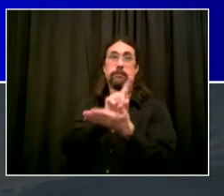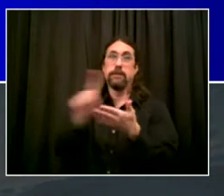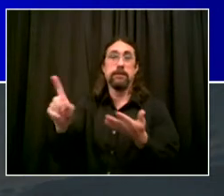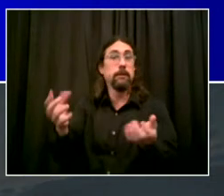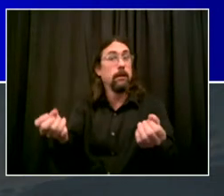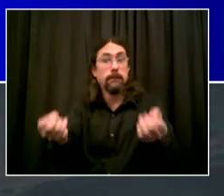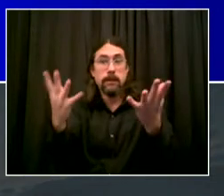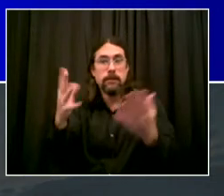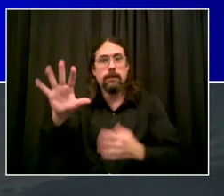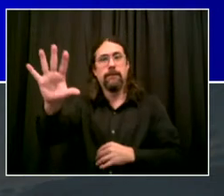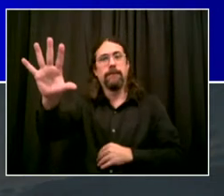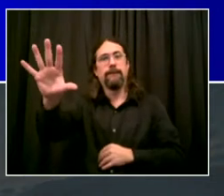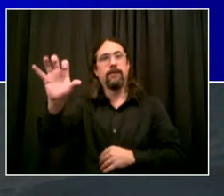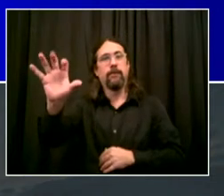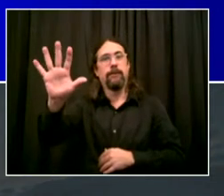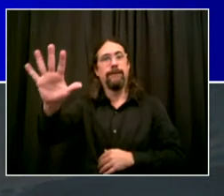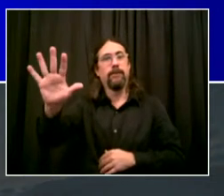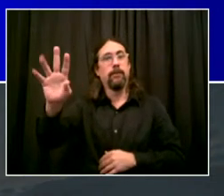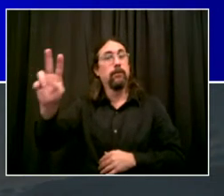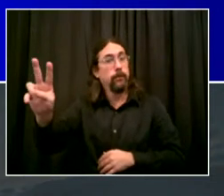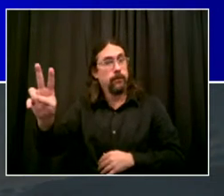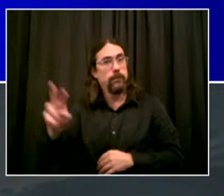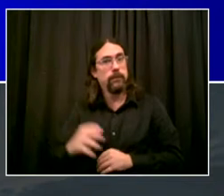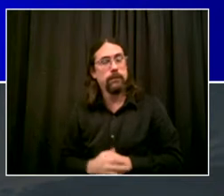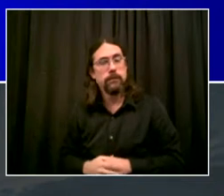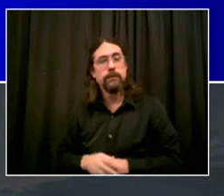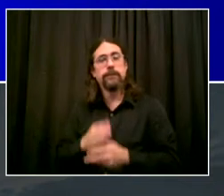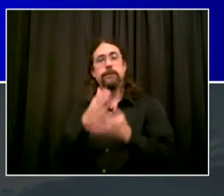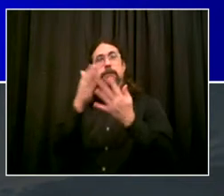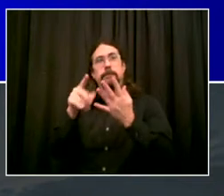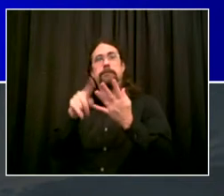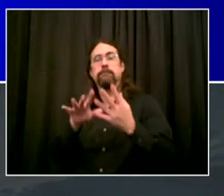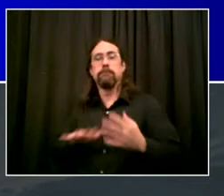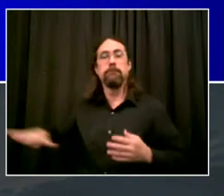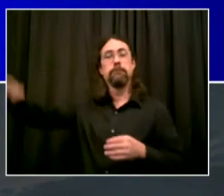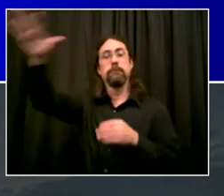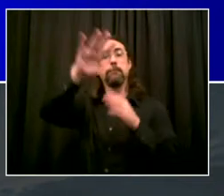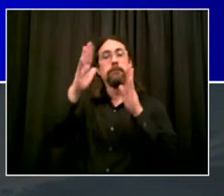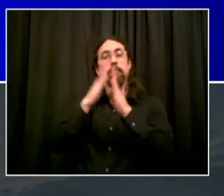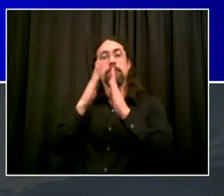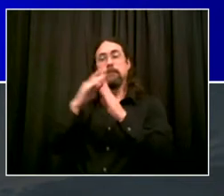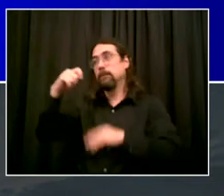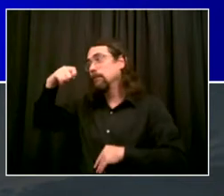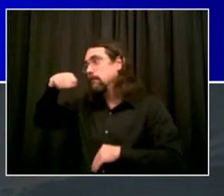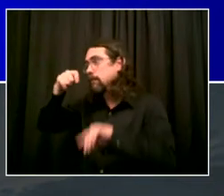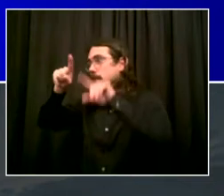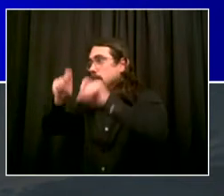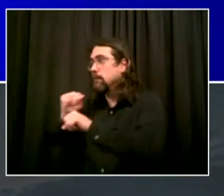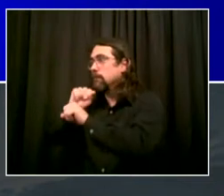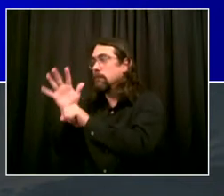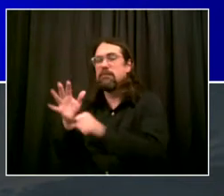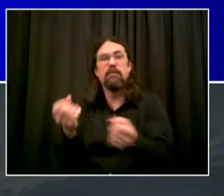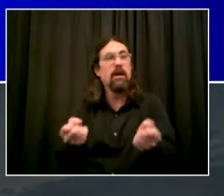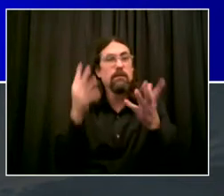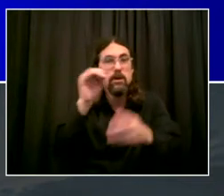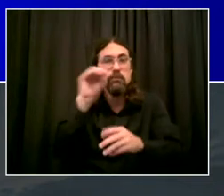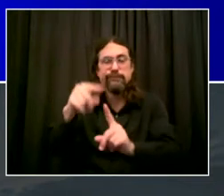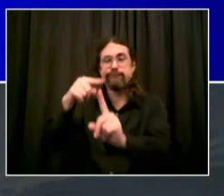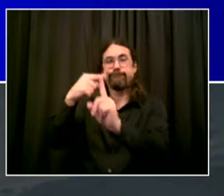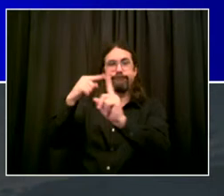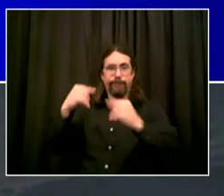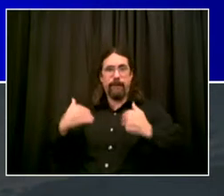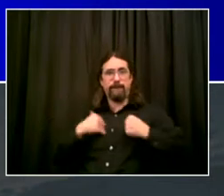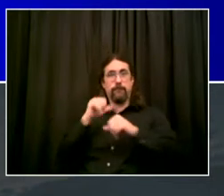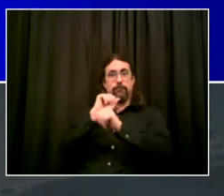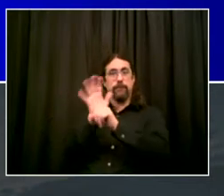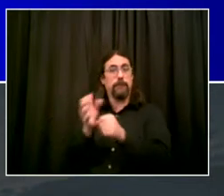And number three, percentage of people testing positive for COVID-19 citywide. Threshold 5%. Today's report 1.39